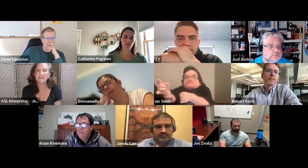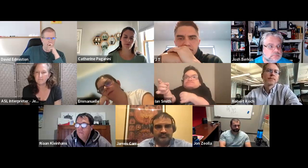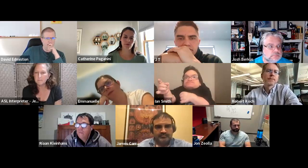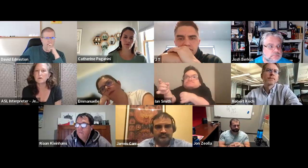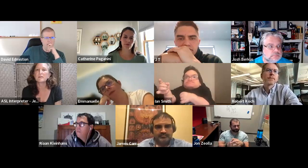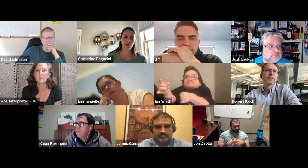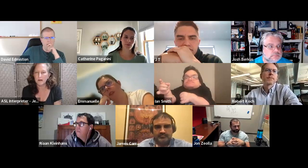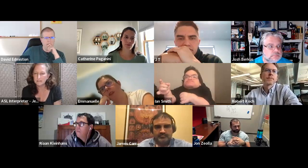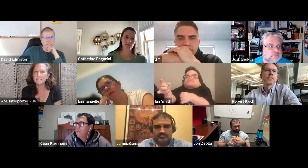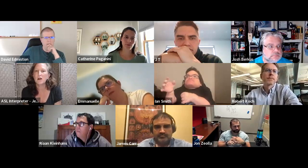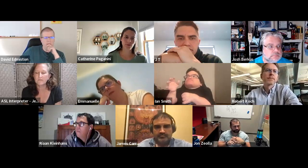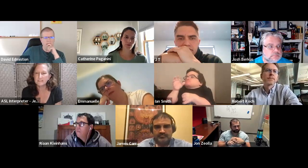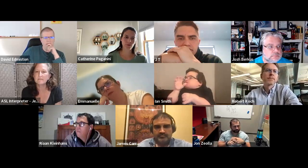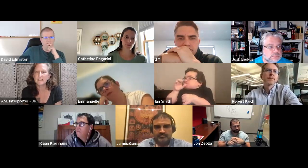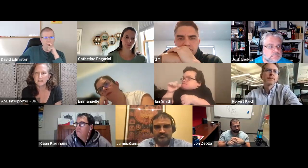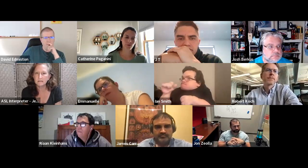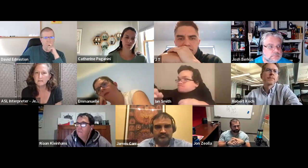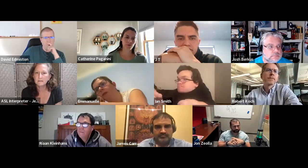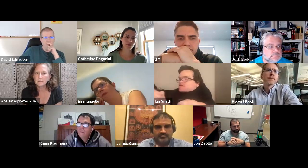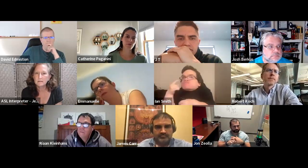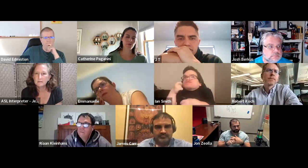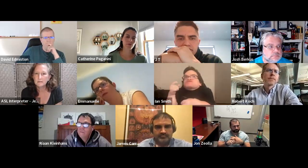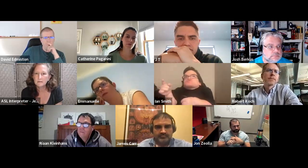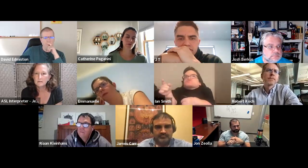6 to 10 deaf people that went to this conference every year.